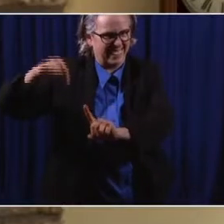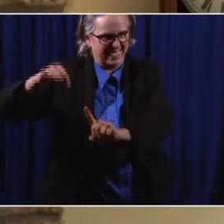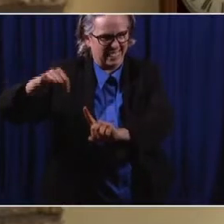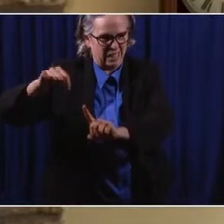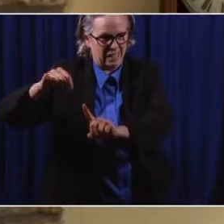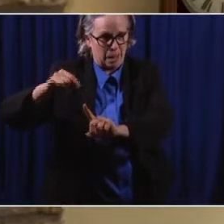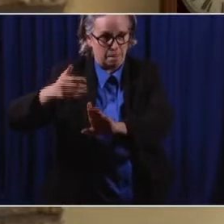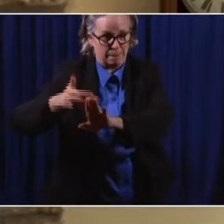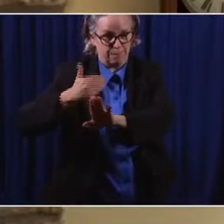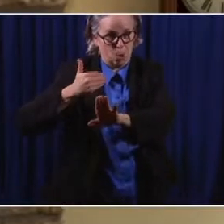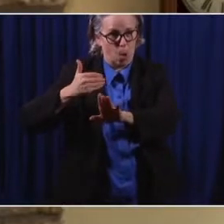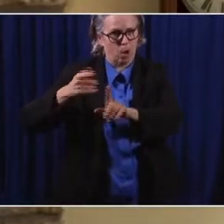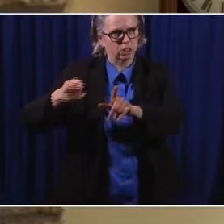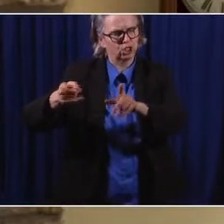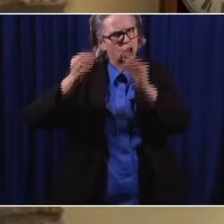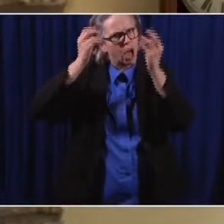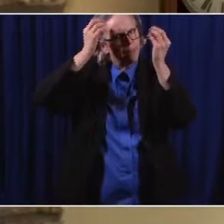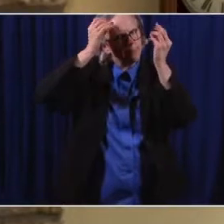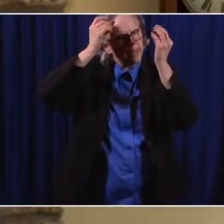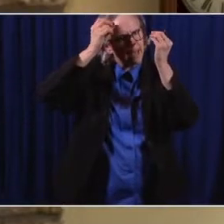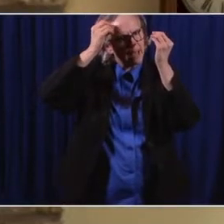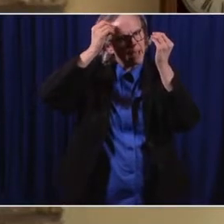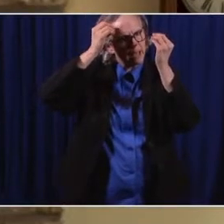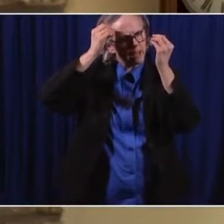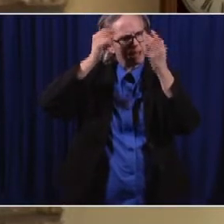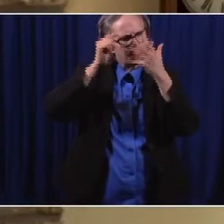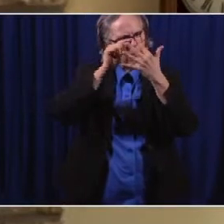particular county.